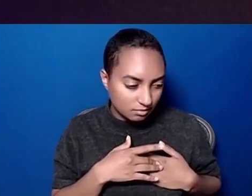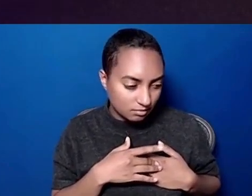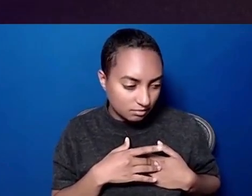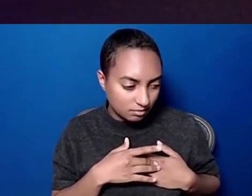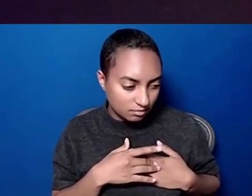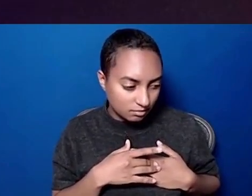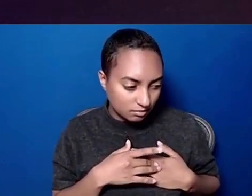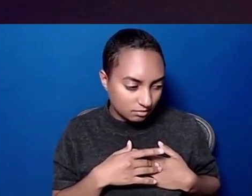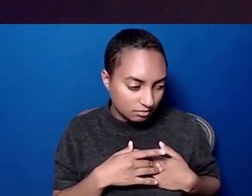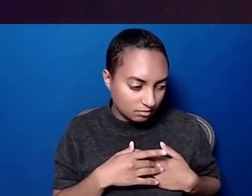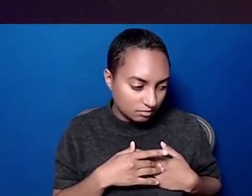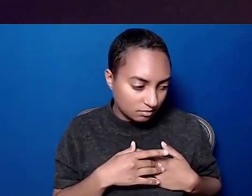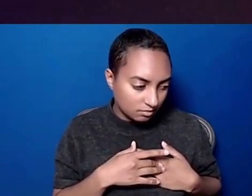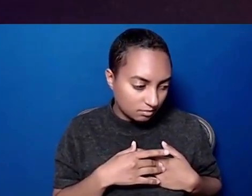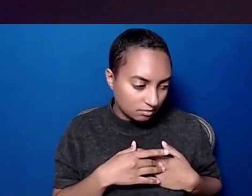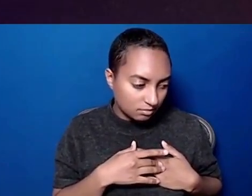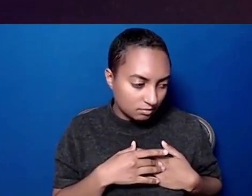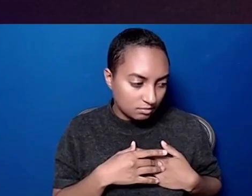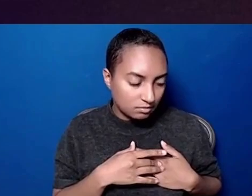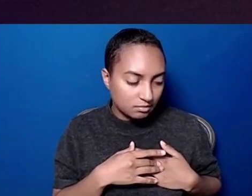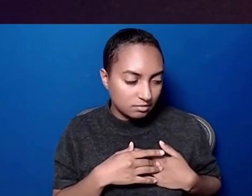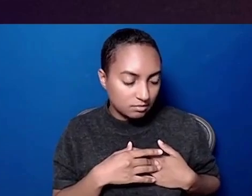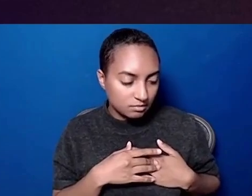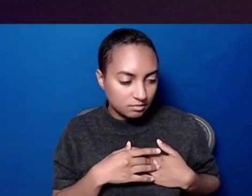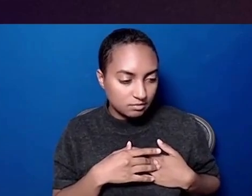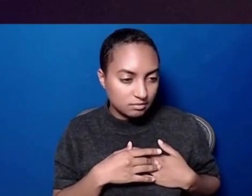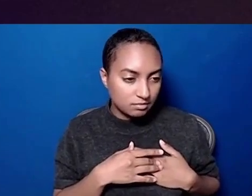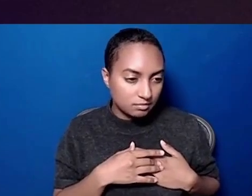consider this incredible,